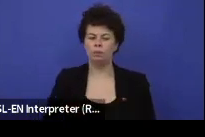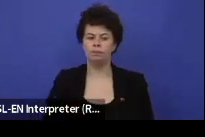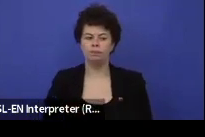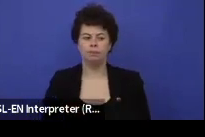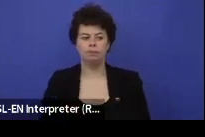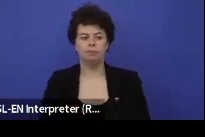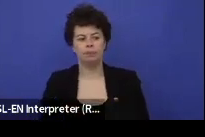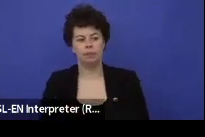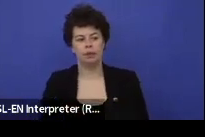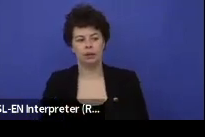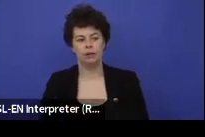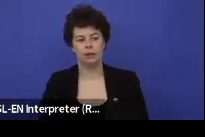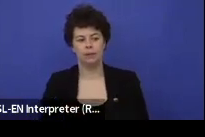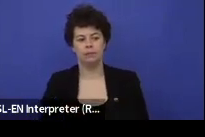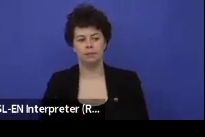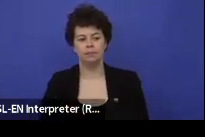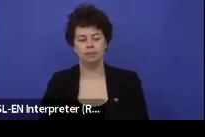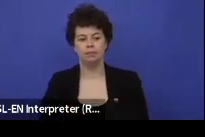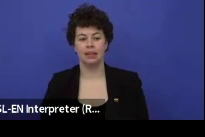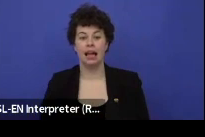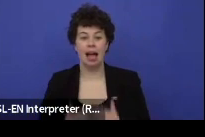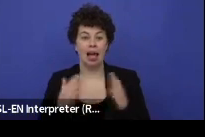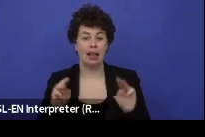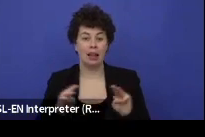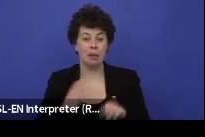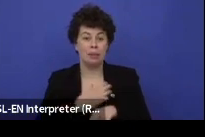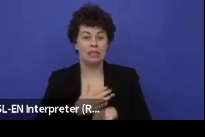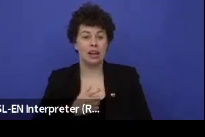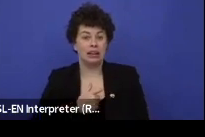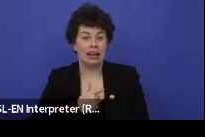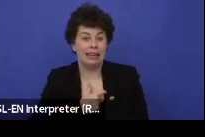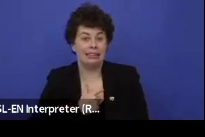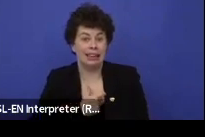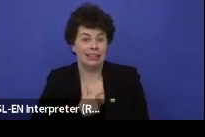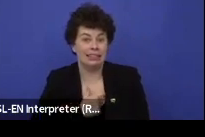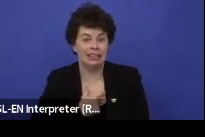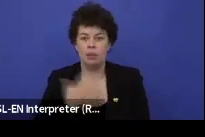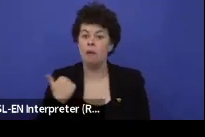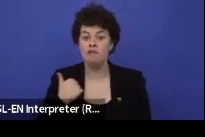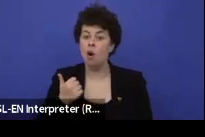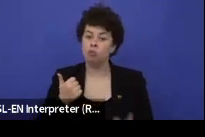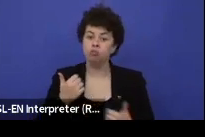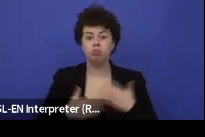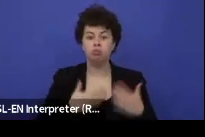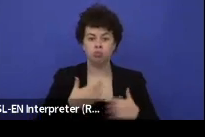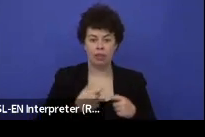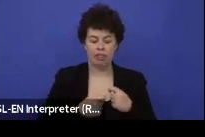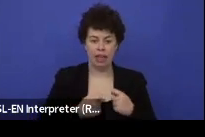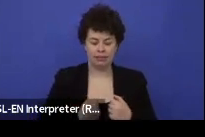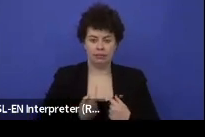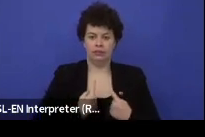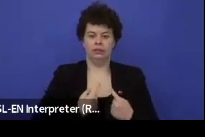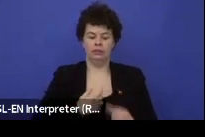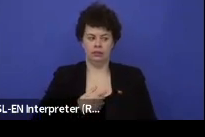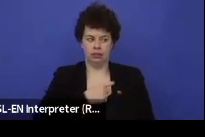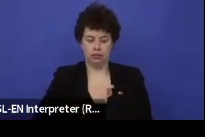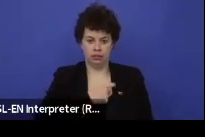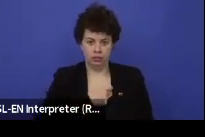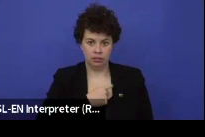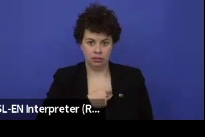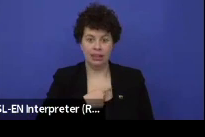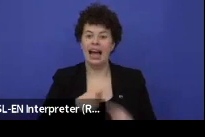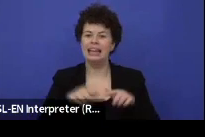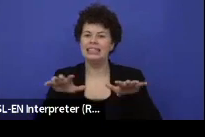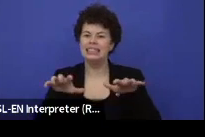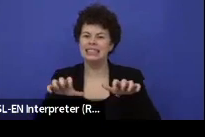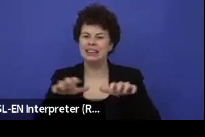A lot of people can experience anxiety that they haven't experienced before. And also, yeah, joint pain and stiffness. And I must